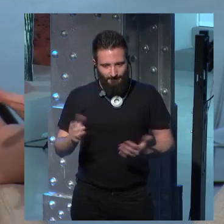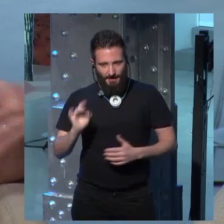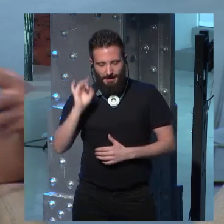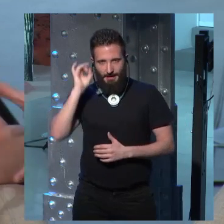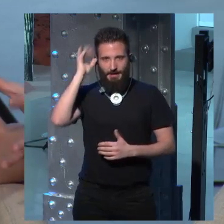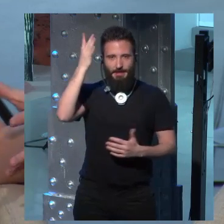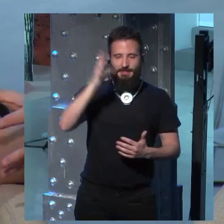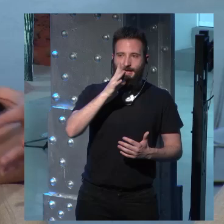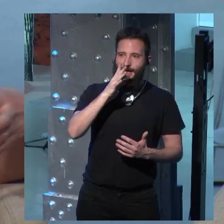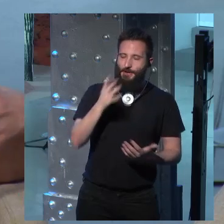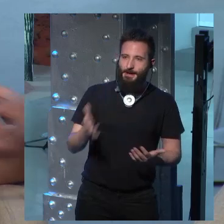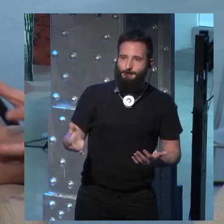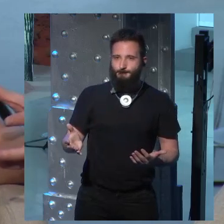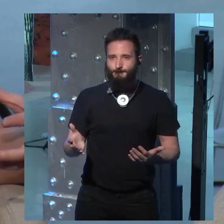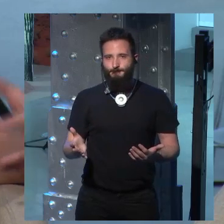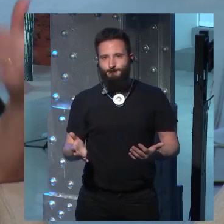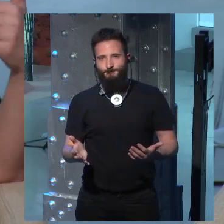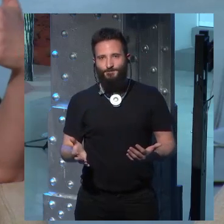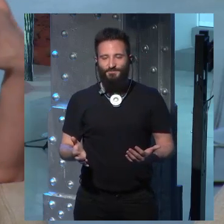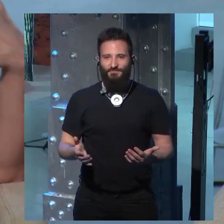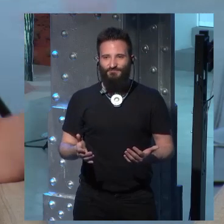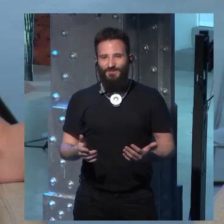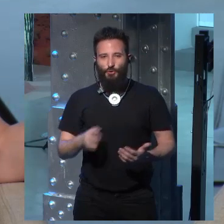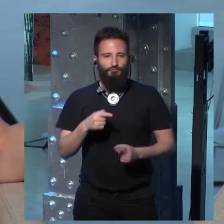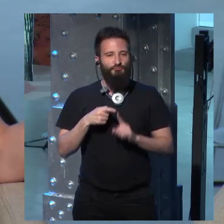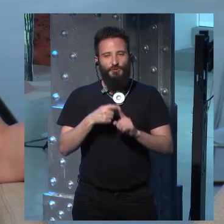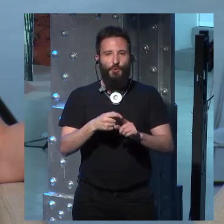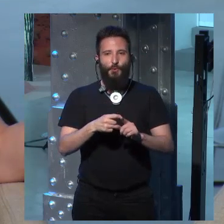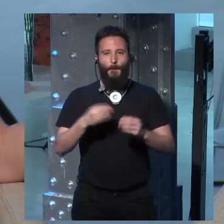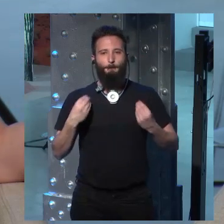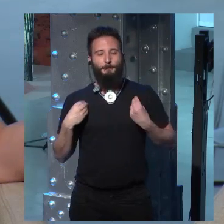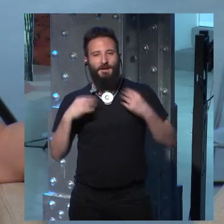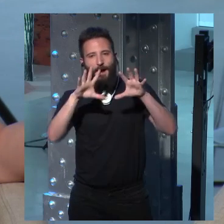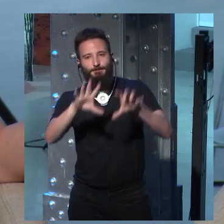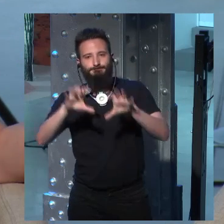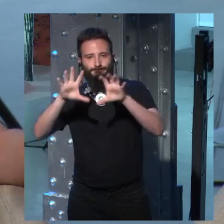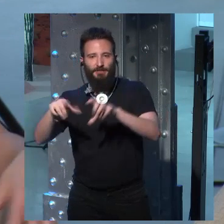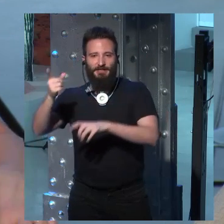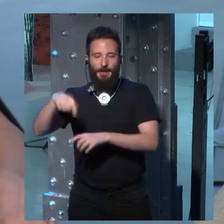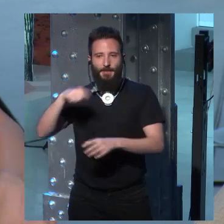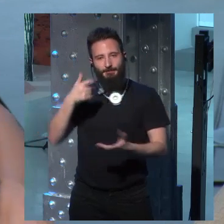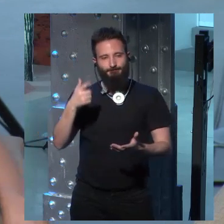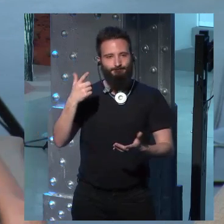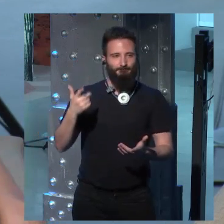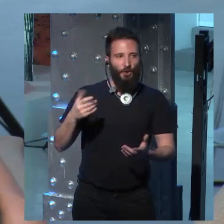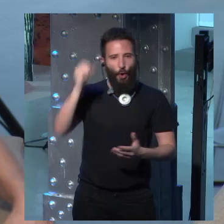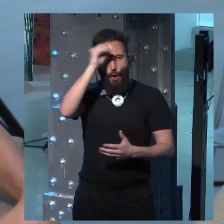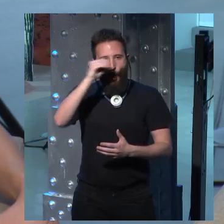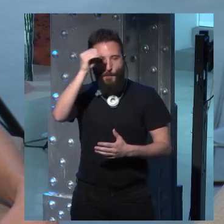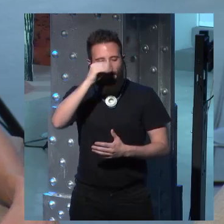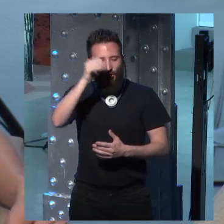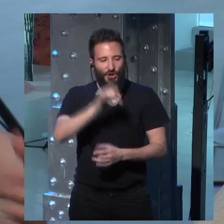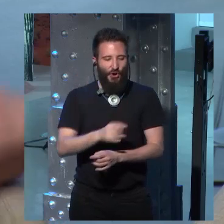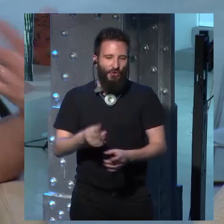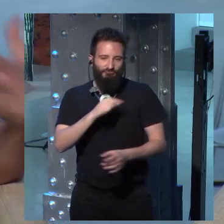to figure out how to navigate living in the gray areas, both in a law firm relationship with Jimmy and also in a romantic relationship with